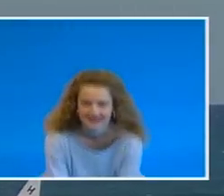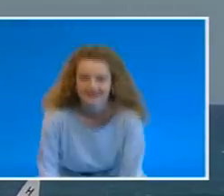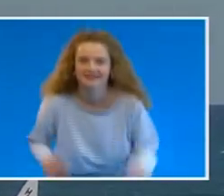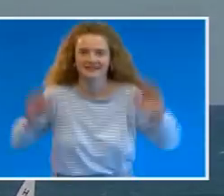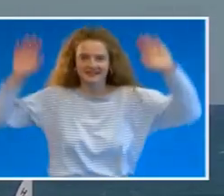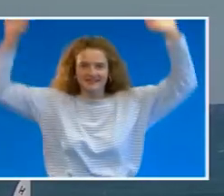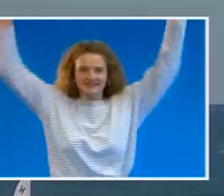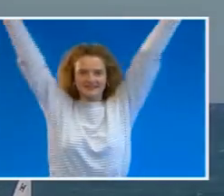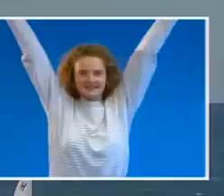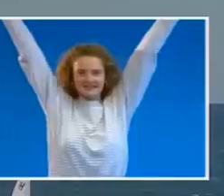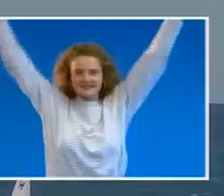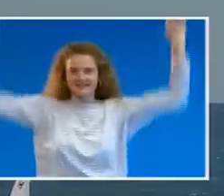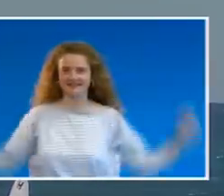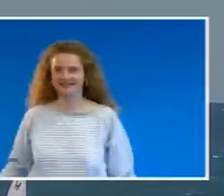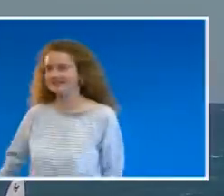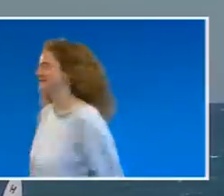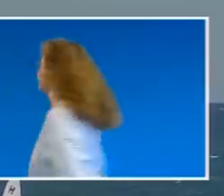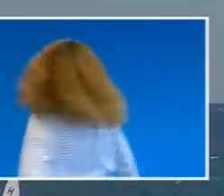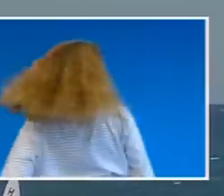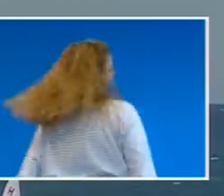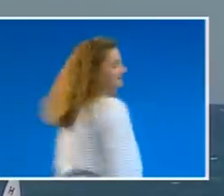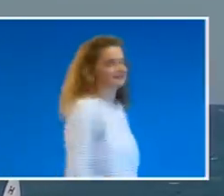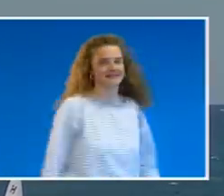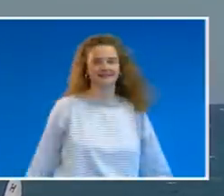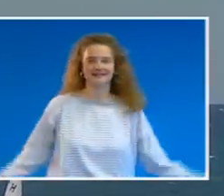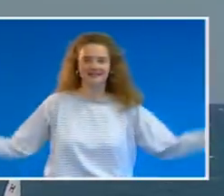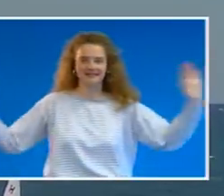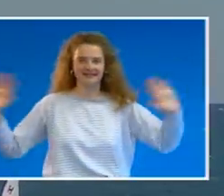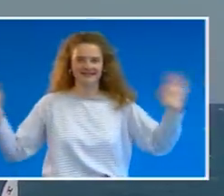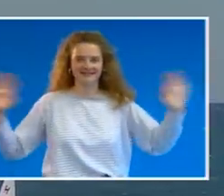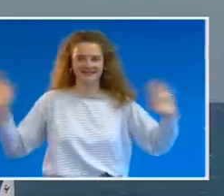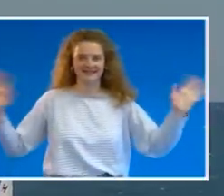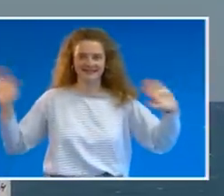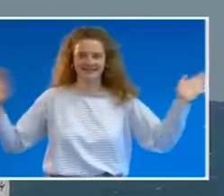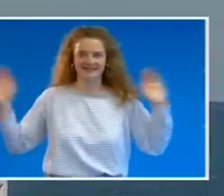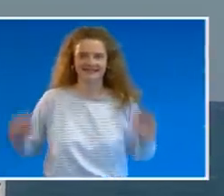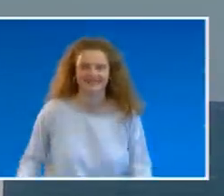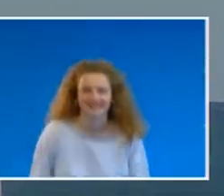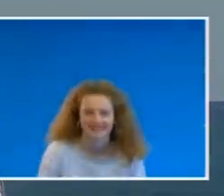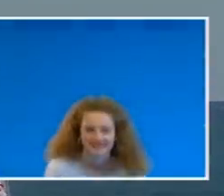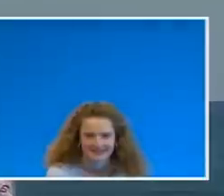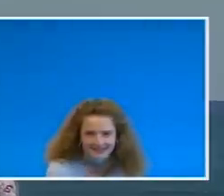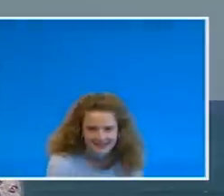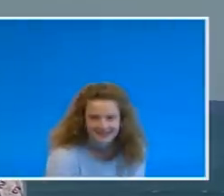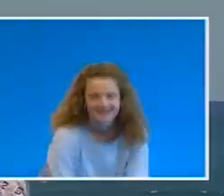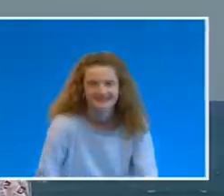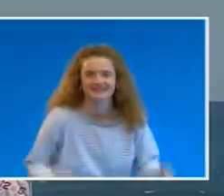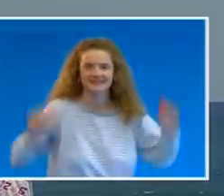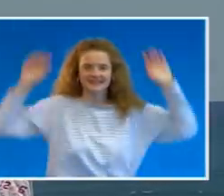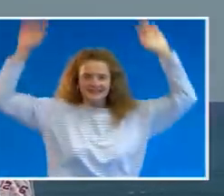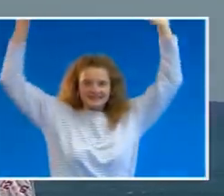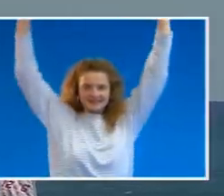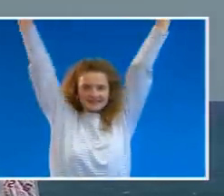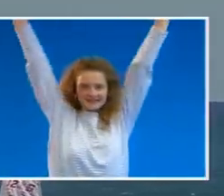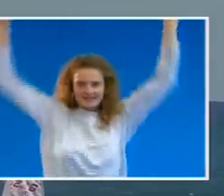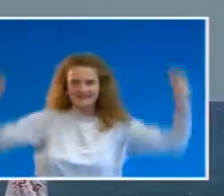Touch the ground and reach up high, reach up high. Turn around and wave goodbye and touch the ground